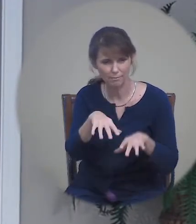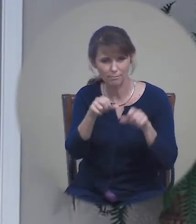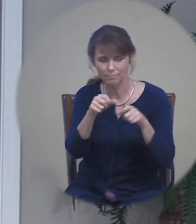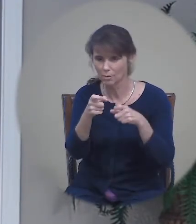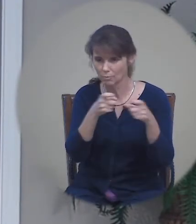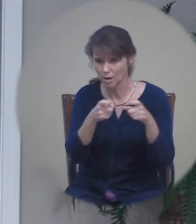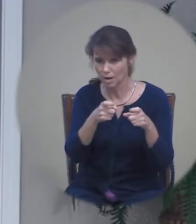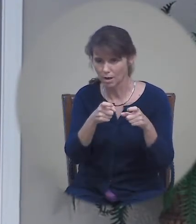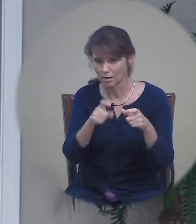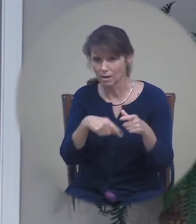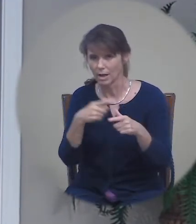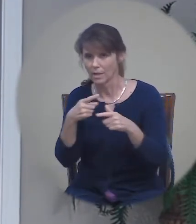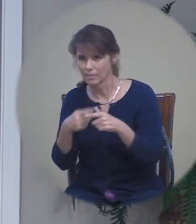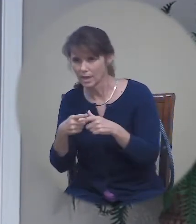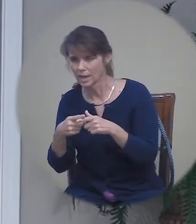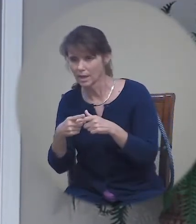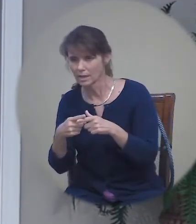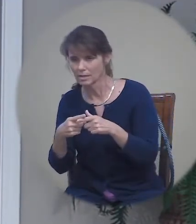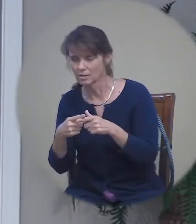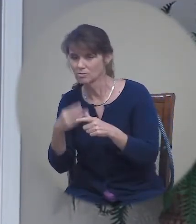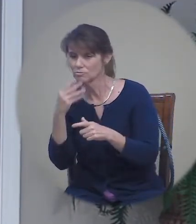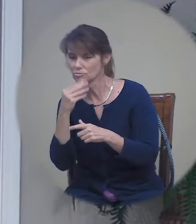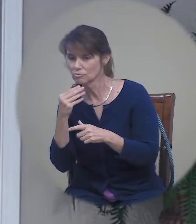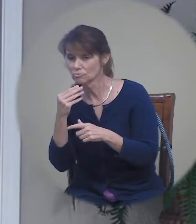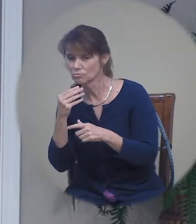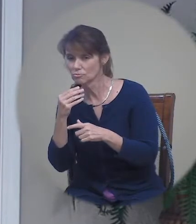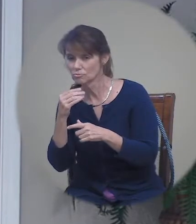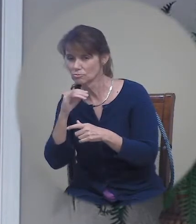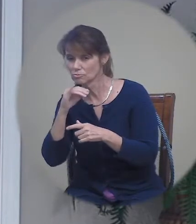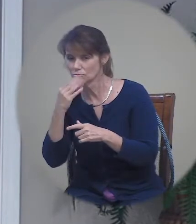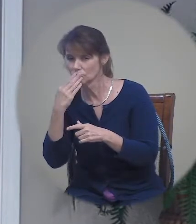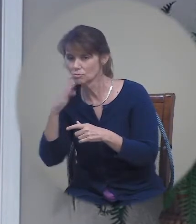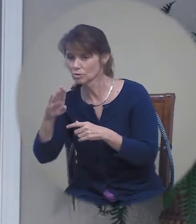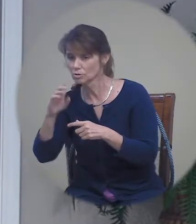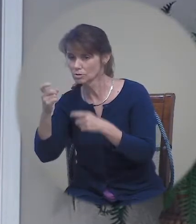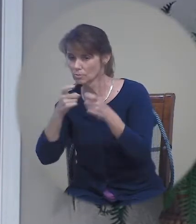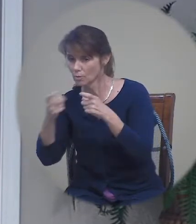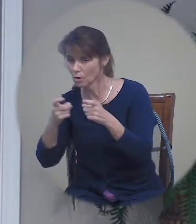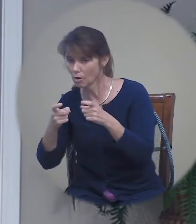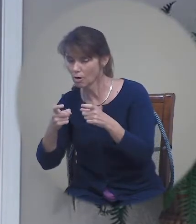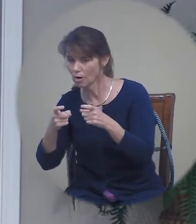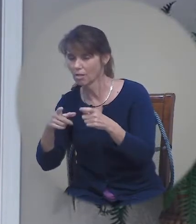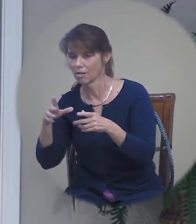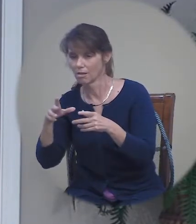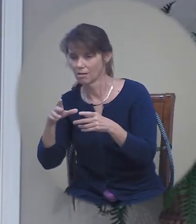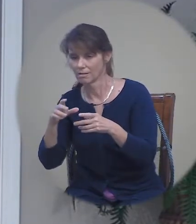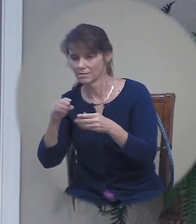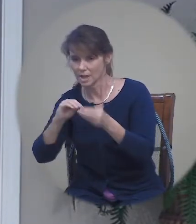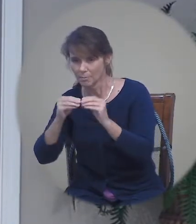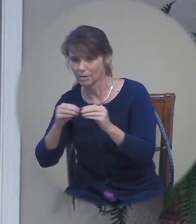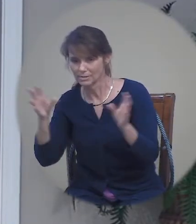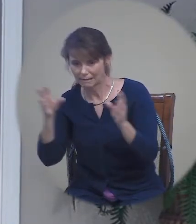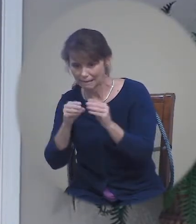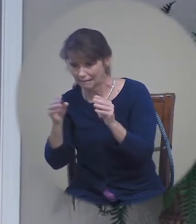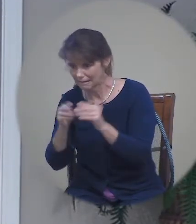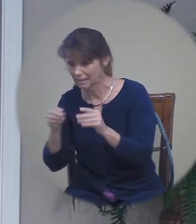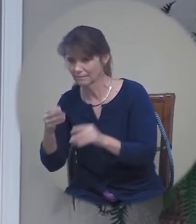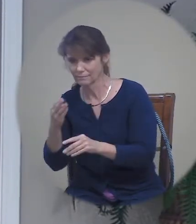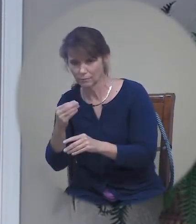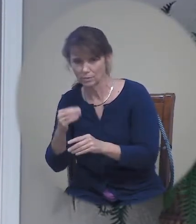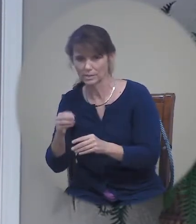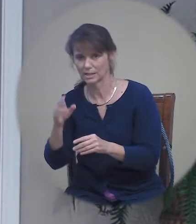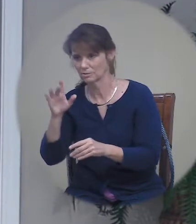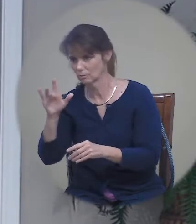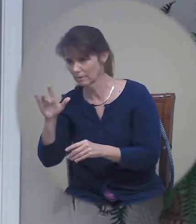in Jerusalem. God grants him 15 more years, so you take 15 from 29, 14 plus 25, and you get